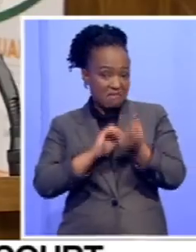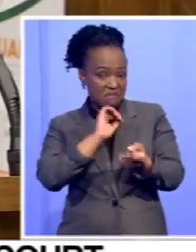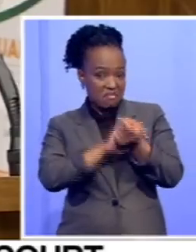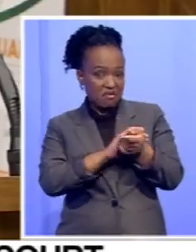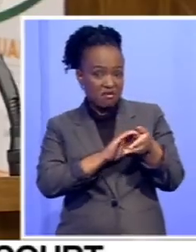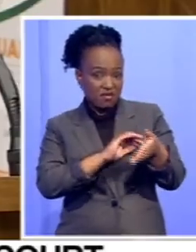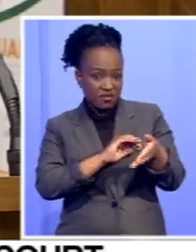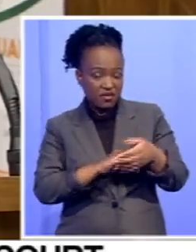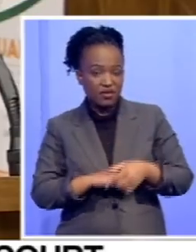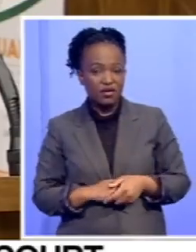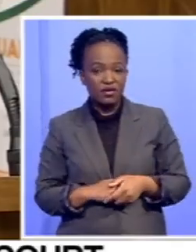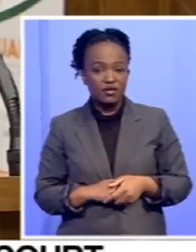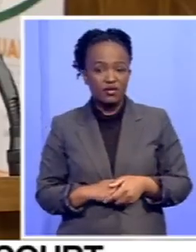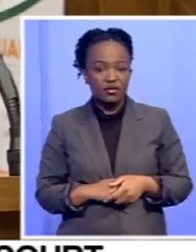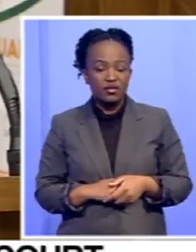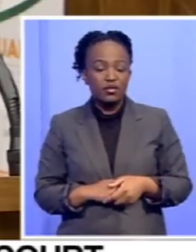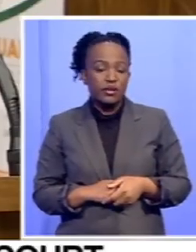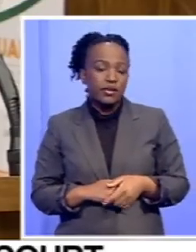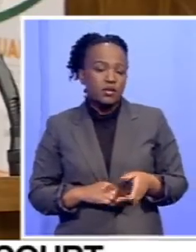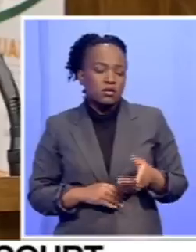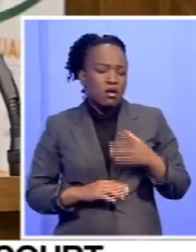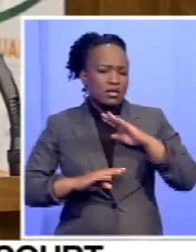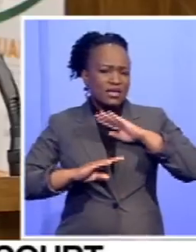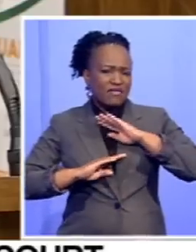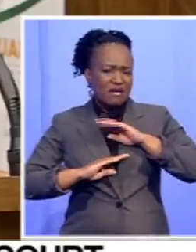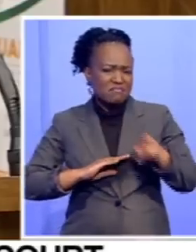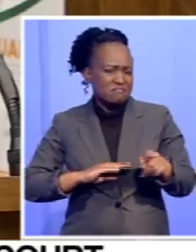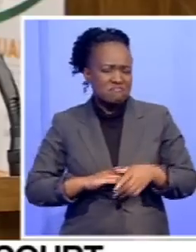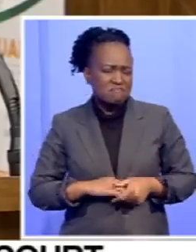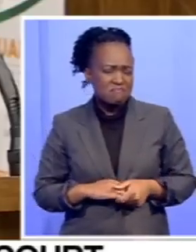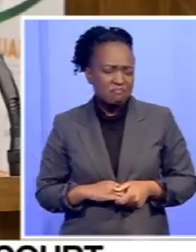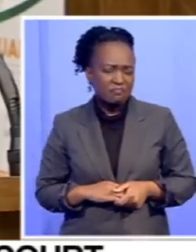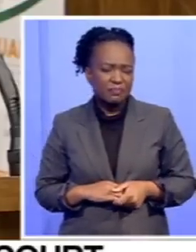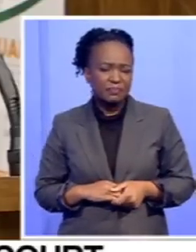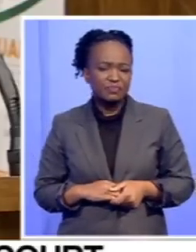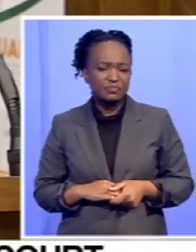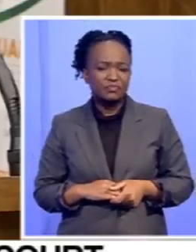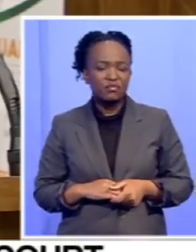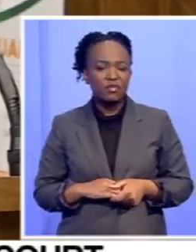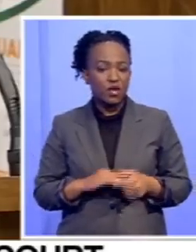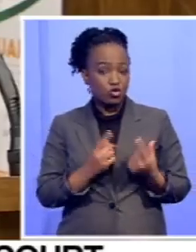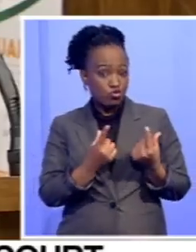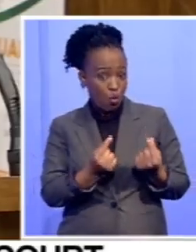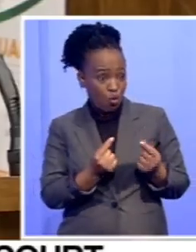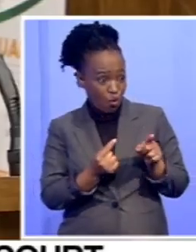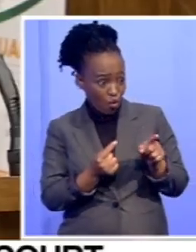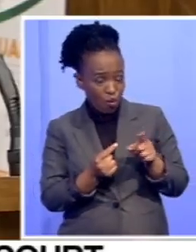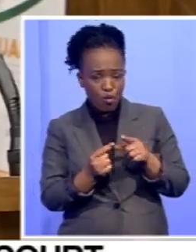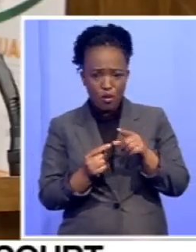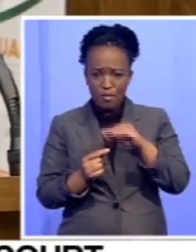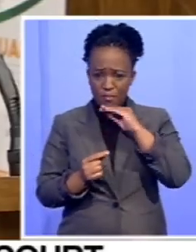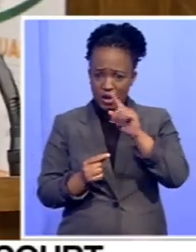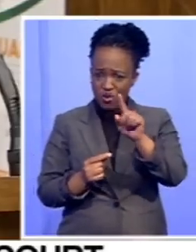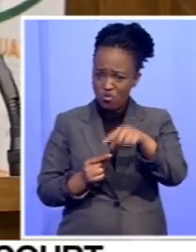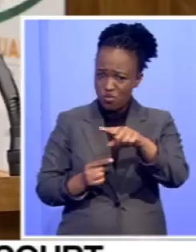definition of the offence is satisfied, but challenges whether the act is wrongful. Claims of an excuse concede